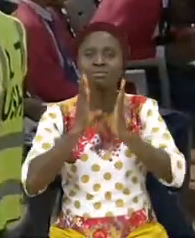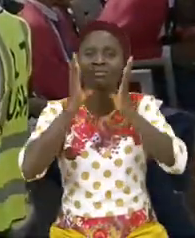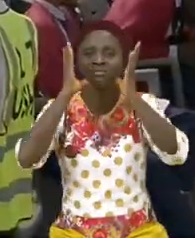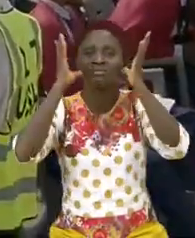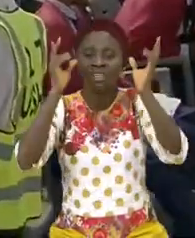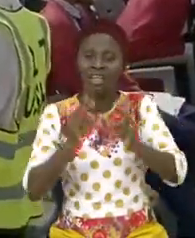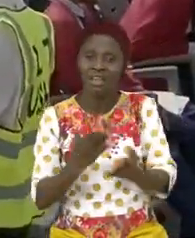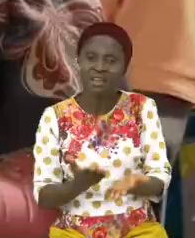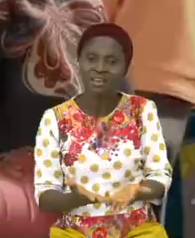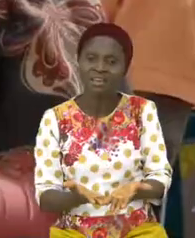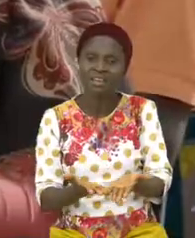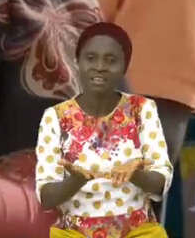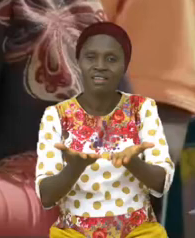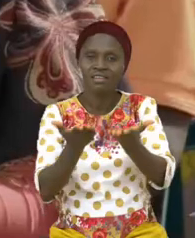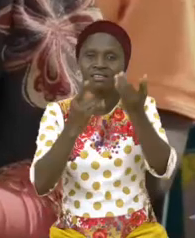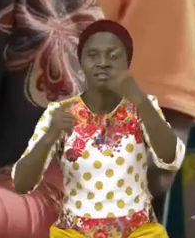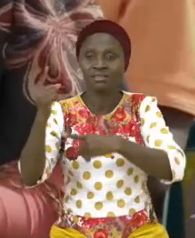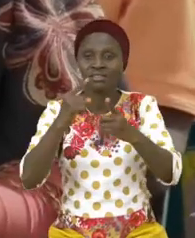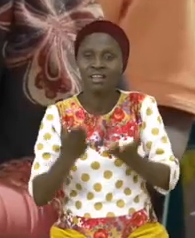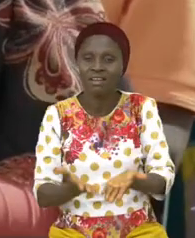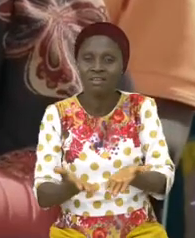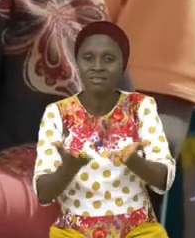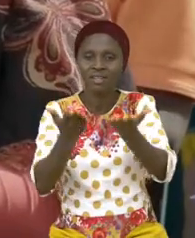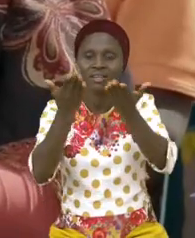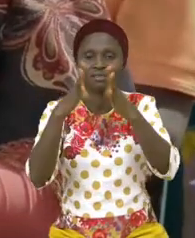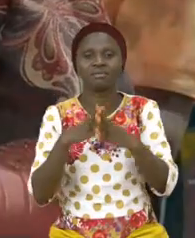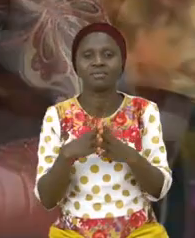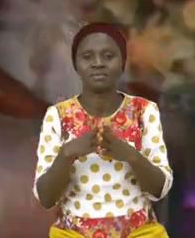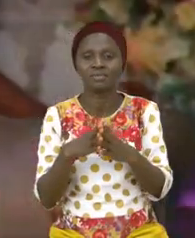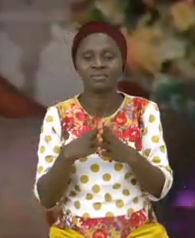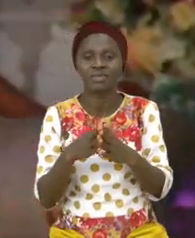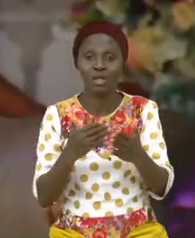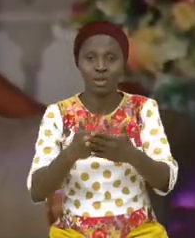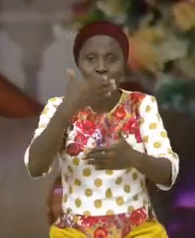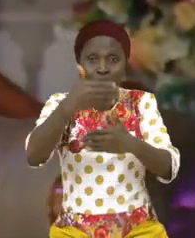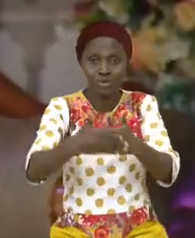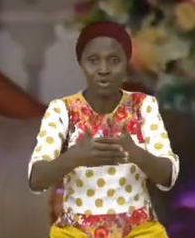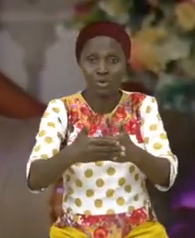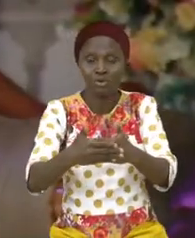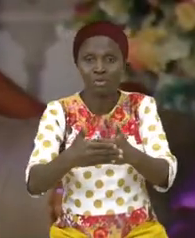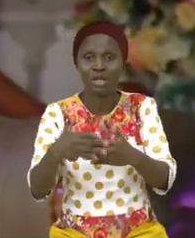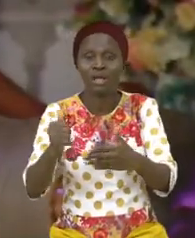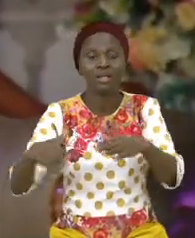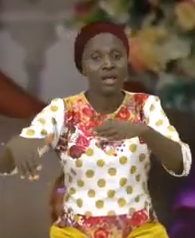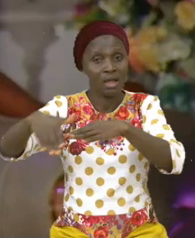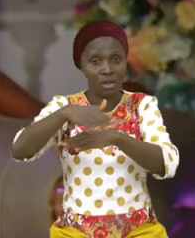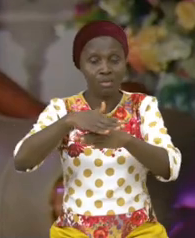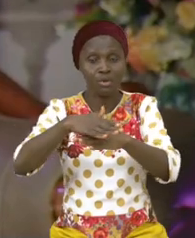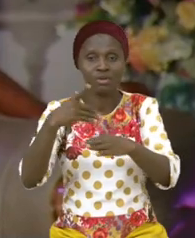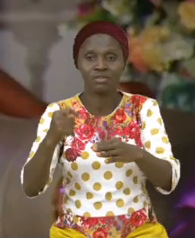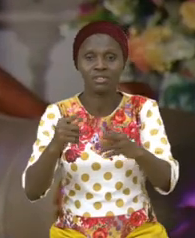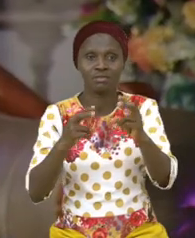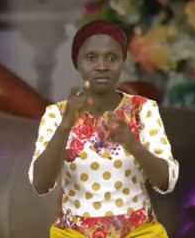shout it. Lifted. Lifted beyond and above the ladder.